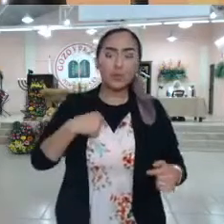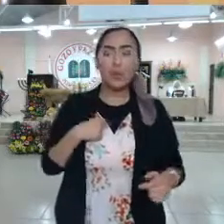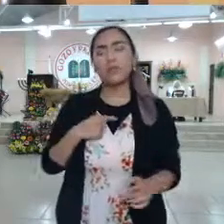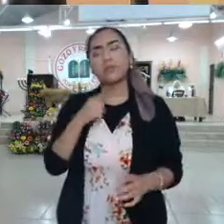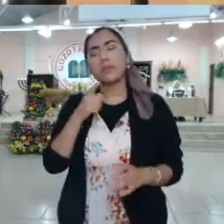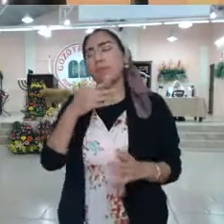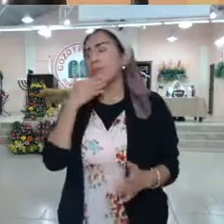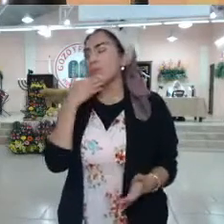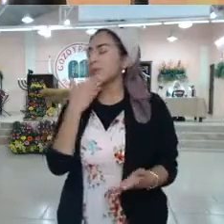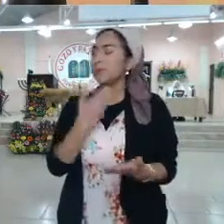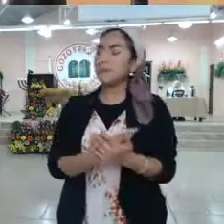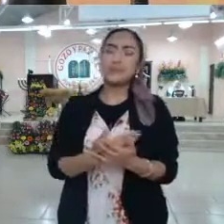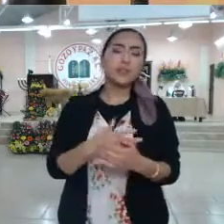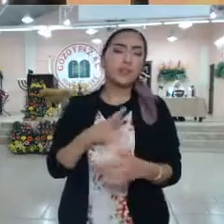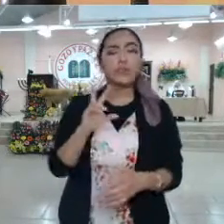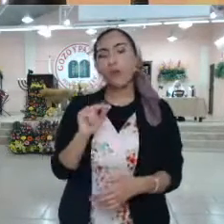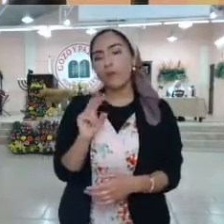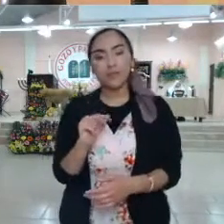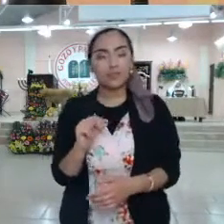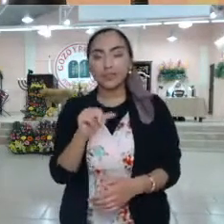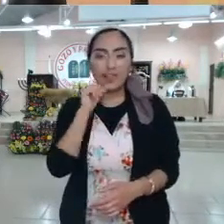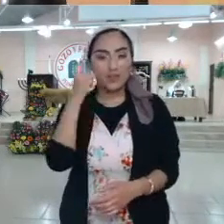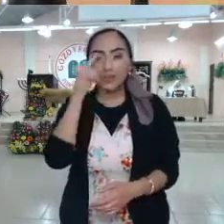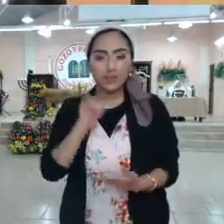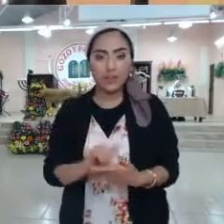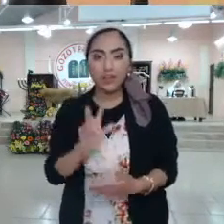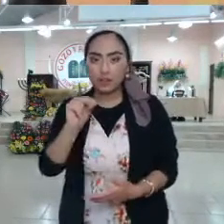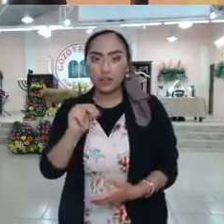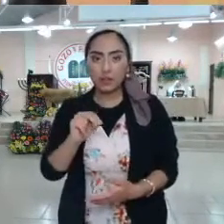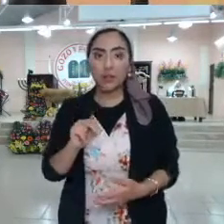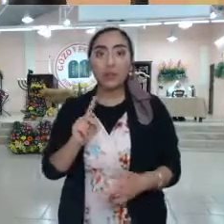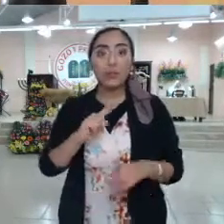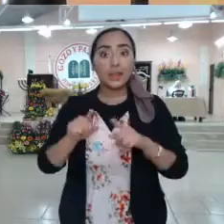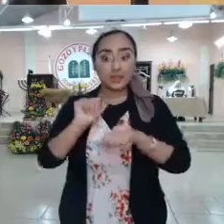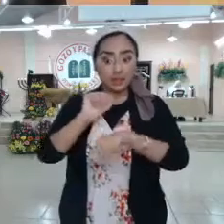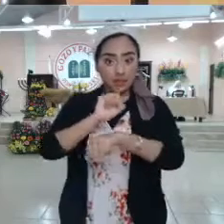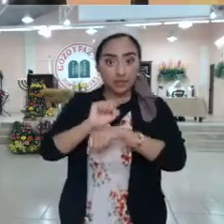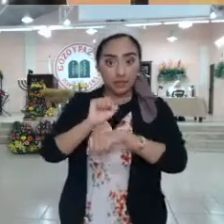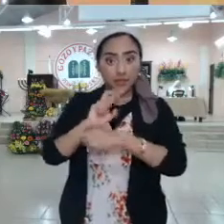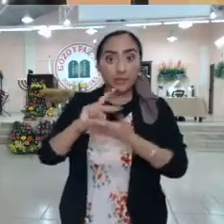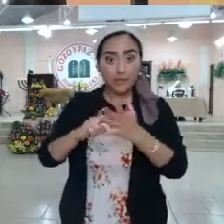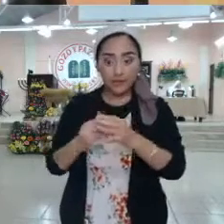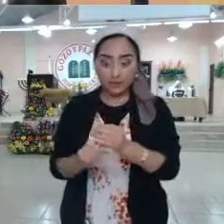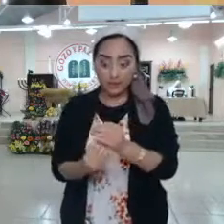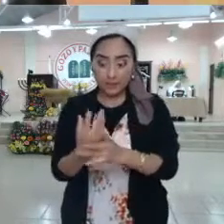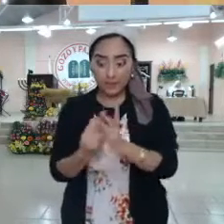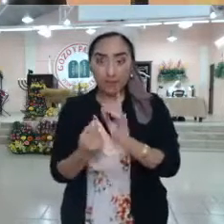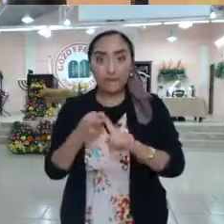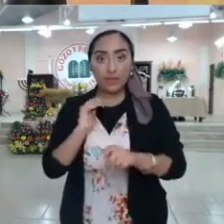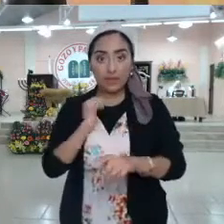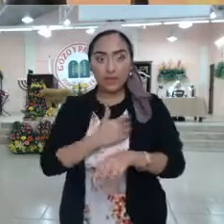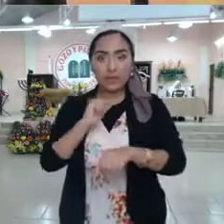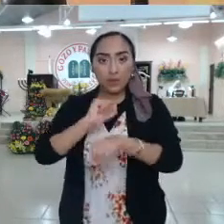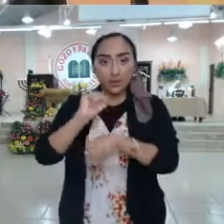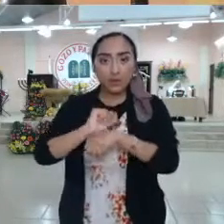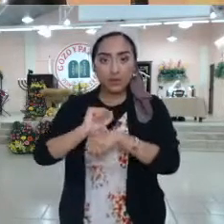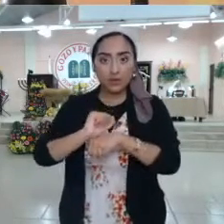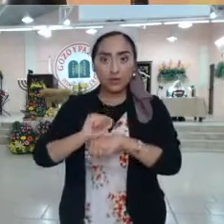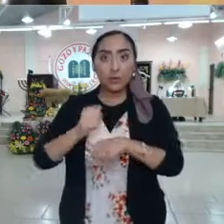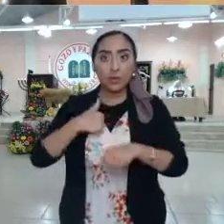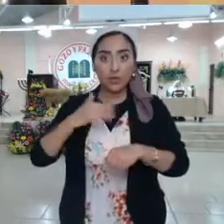idolater you here or me to say, oh, he was so good. No, it's not for that. No. The works, the fruits of our